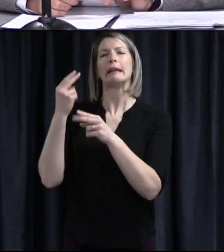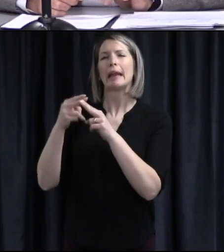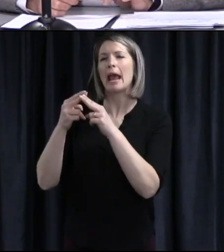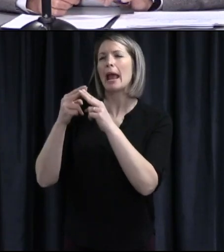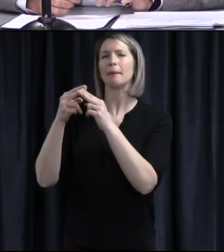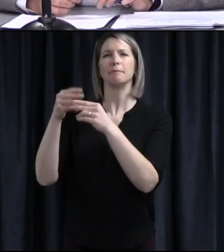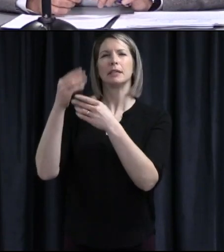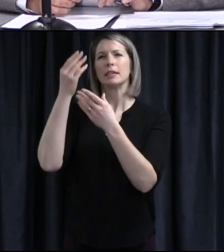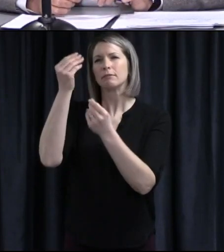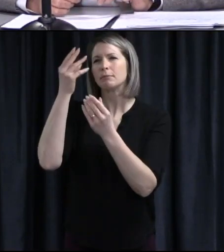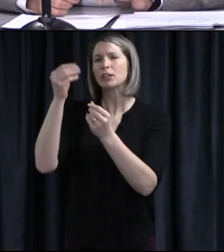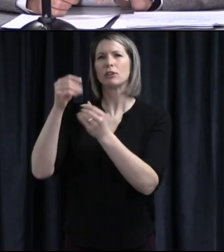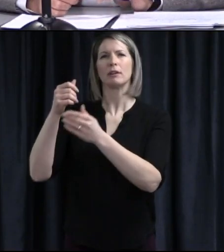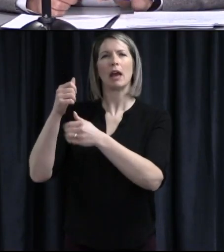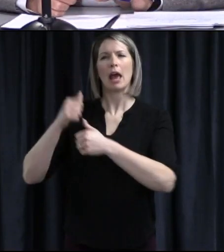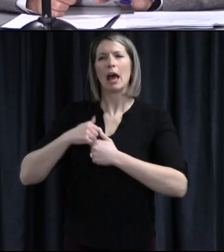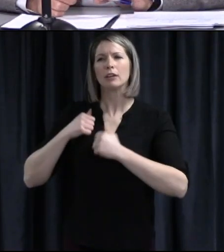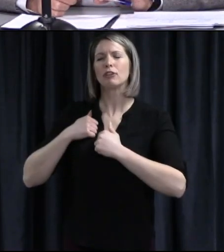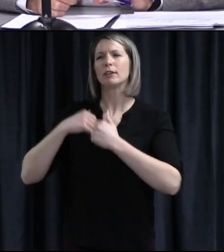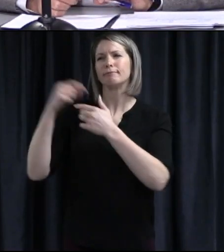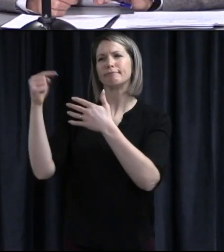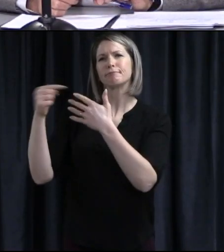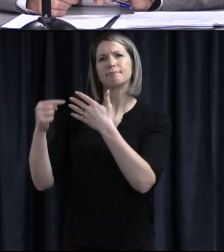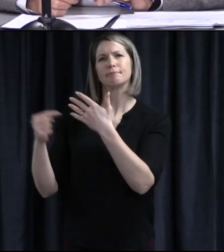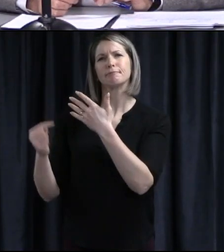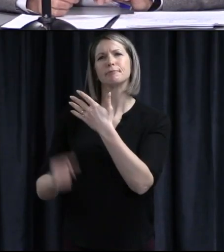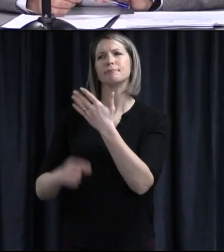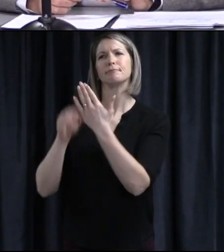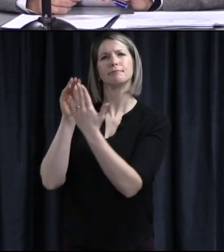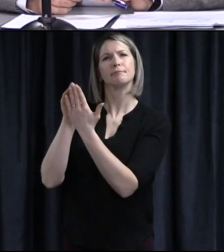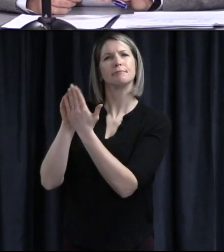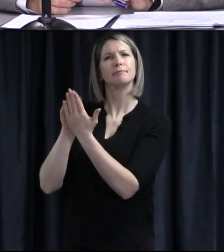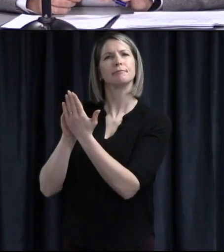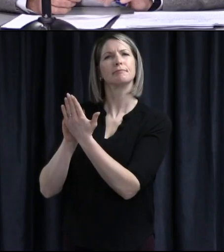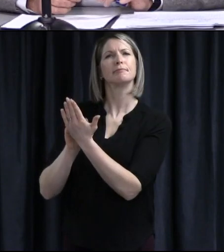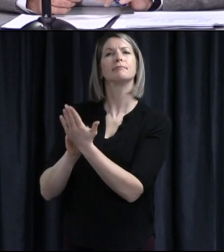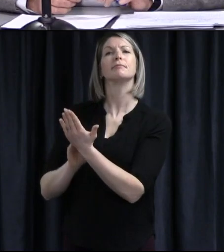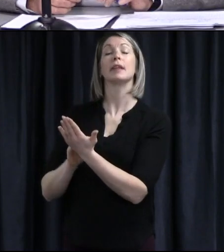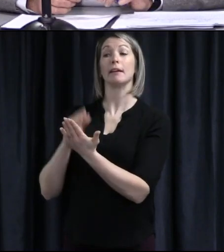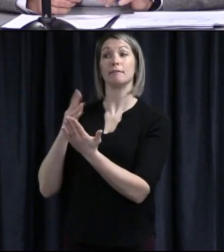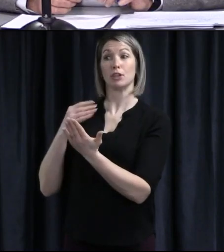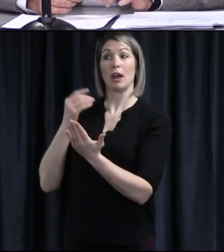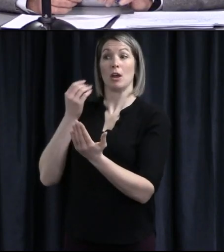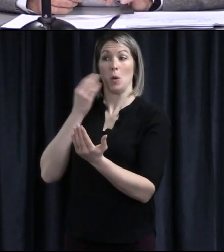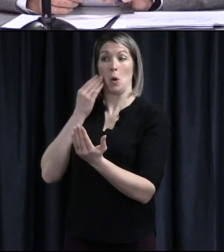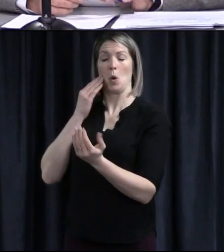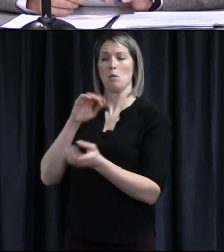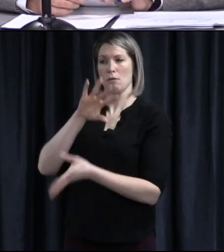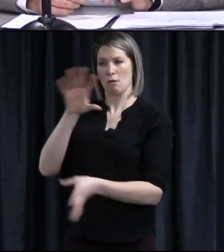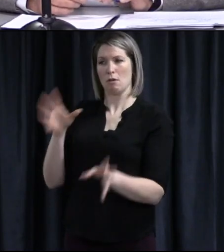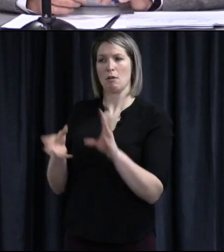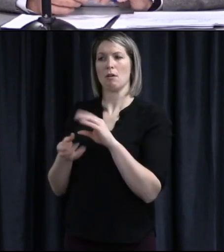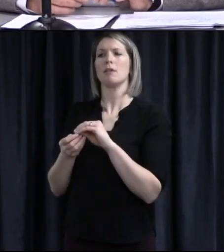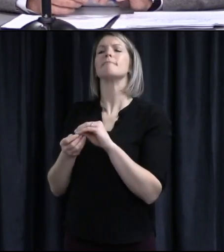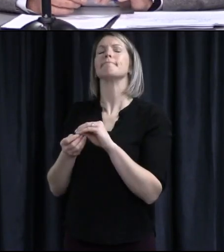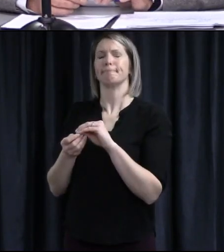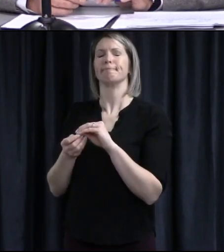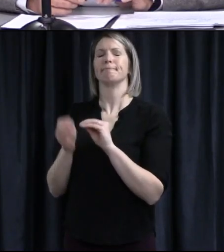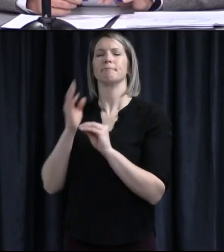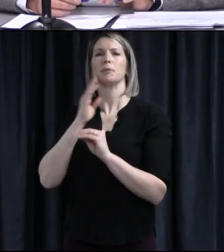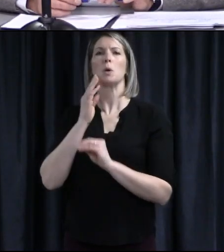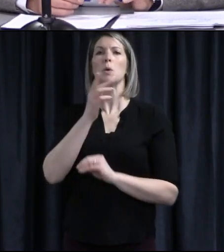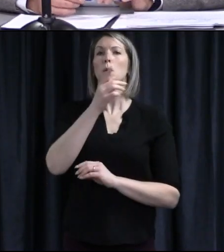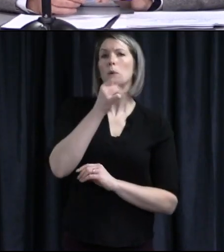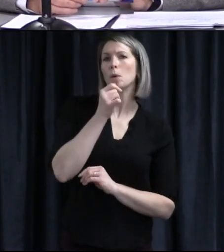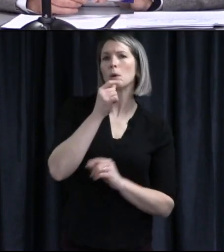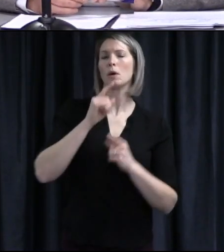us to assess or investigate an allegation that someone or some company was not following the